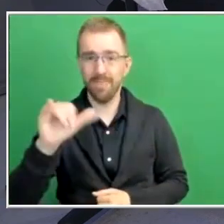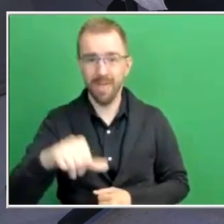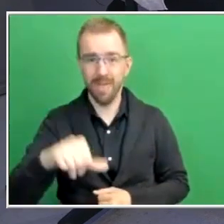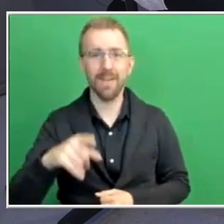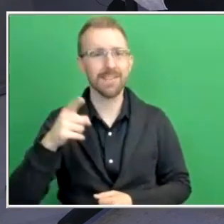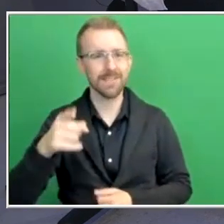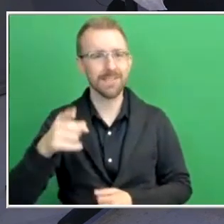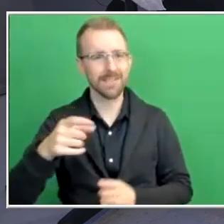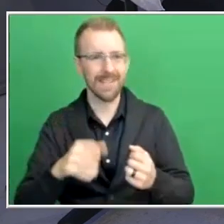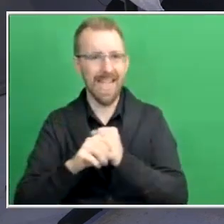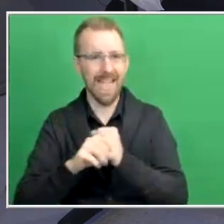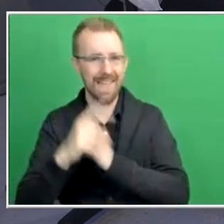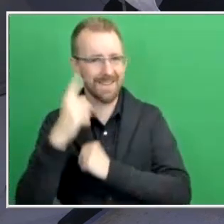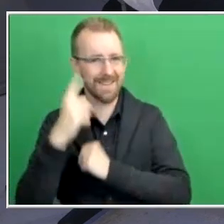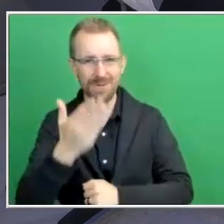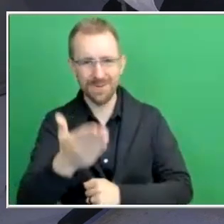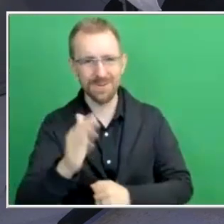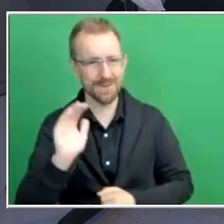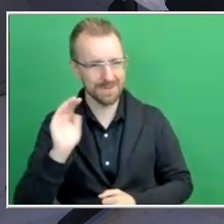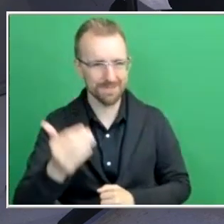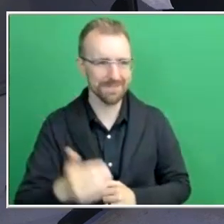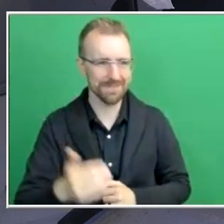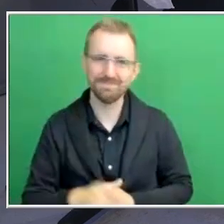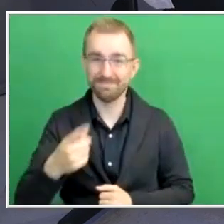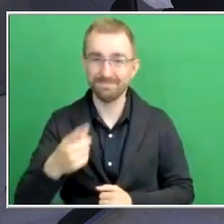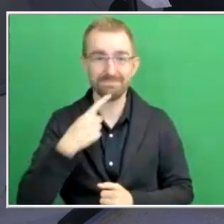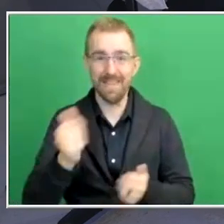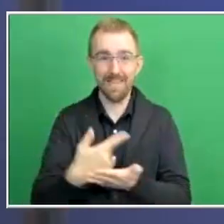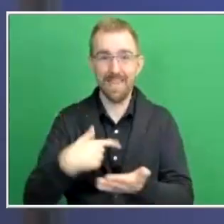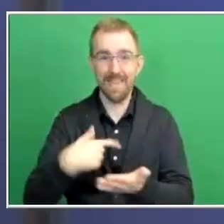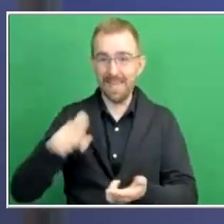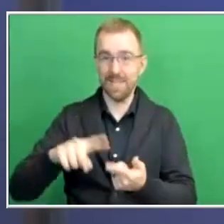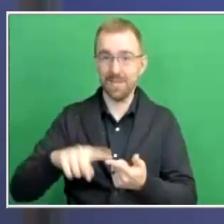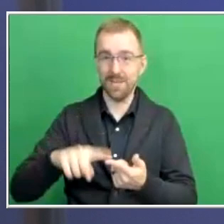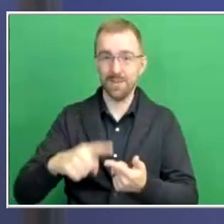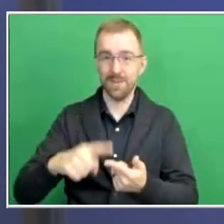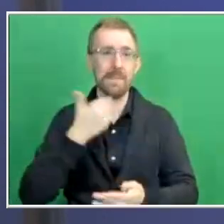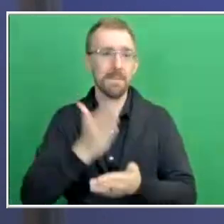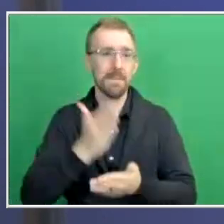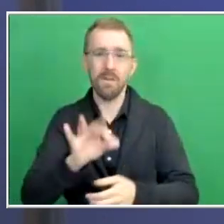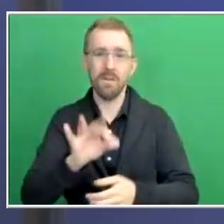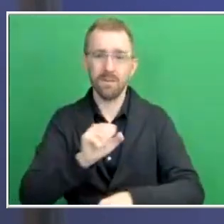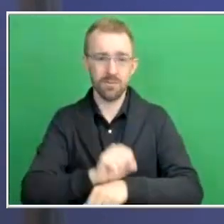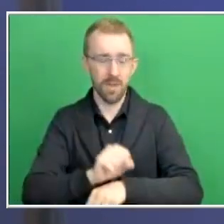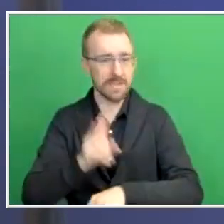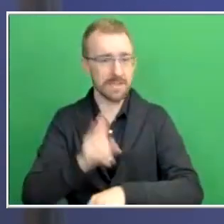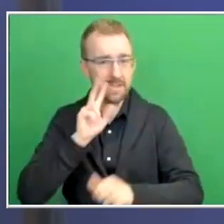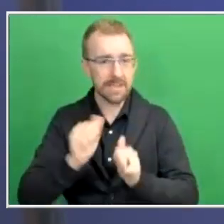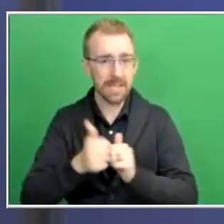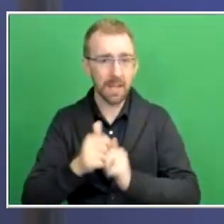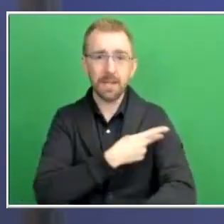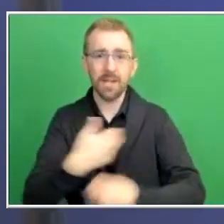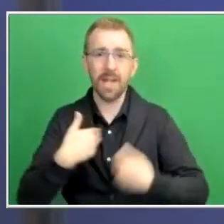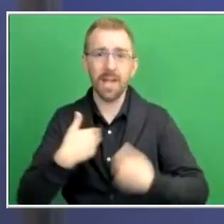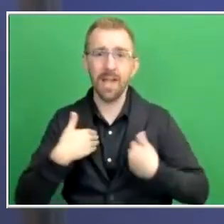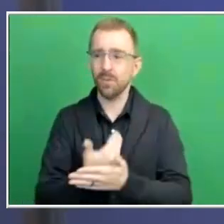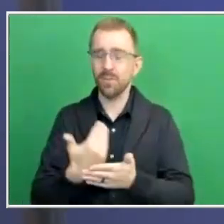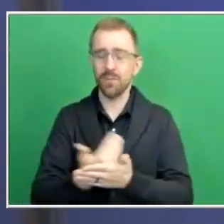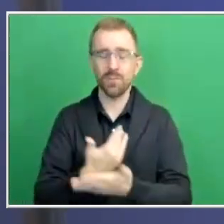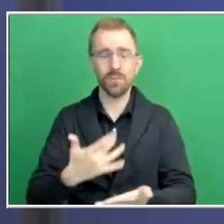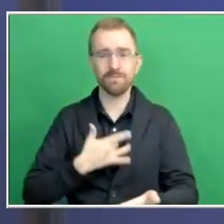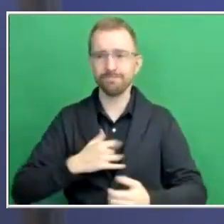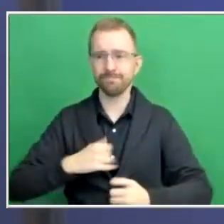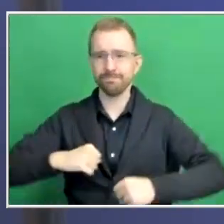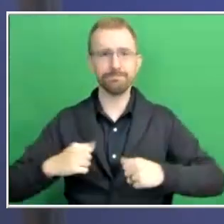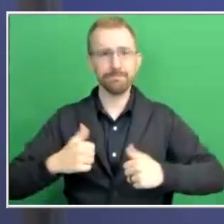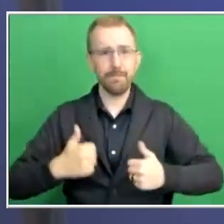there, Dr. McAllister. Yeah, I think she said everything I need to say. This is the best part of the job, seeing how patients have a new lease on life, the activities they're able to